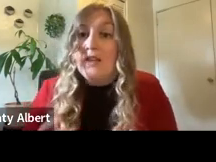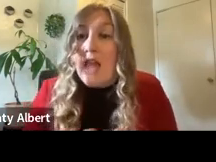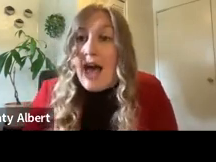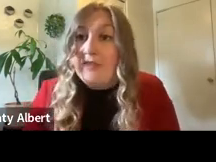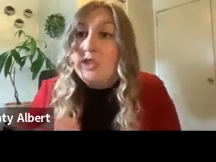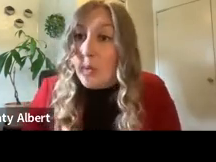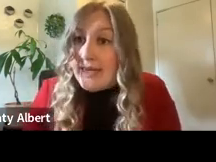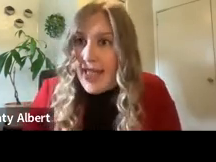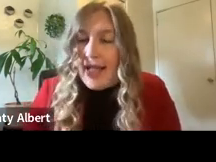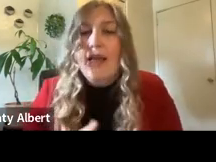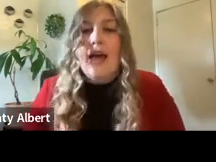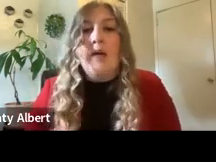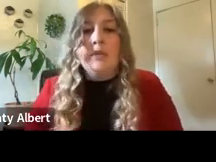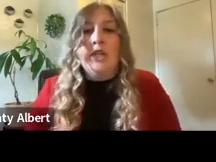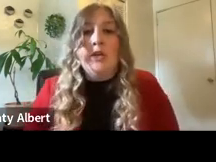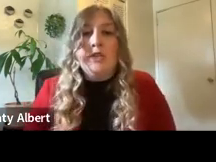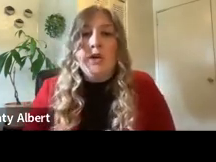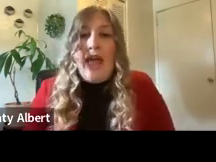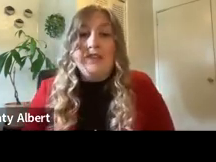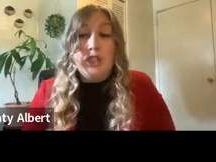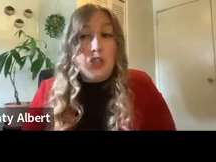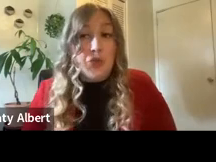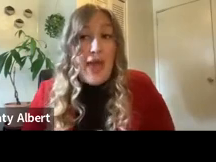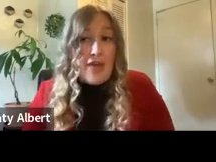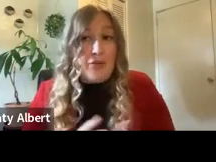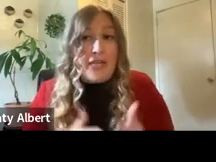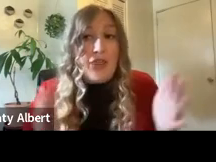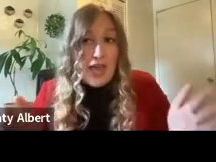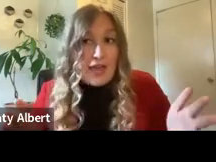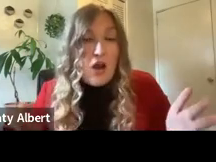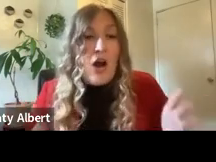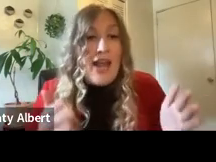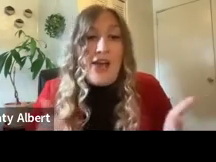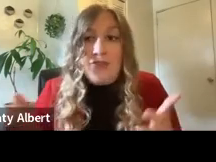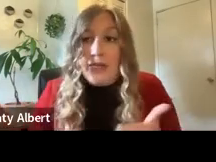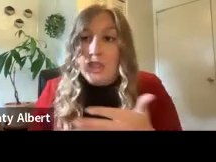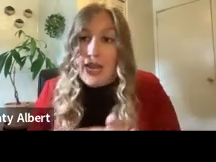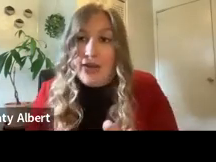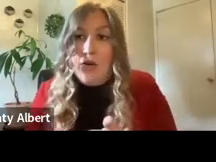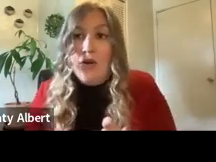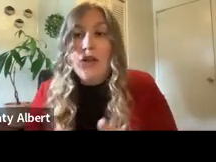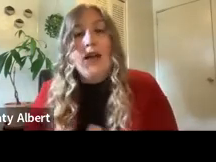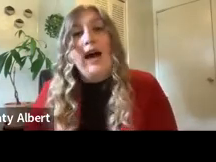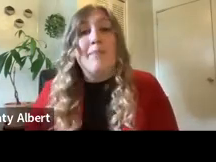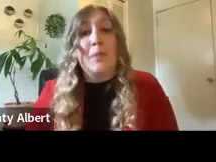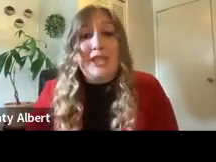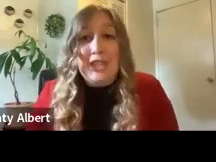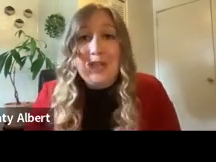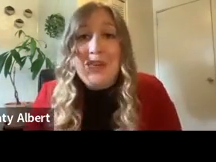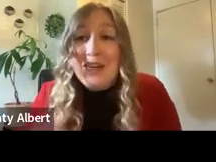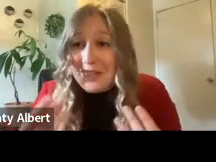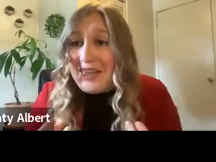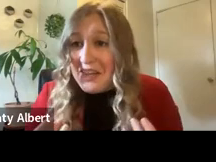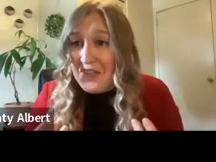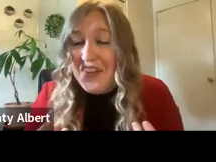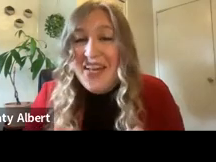bit of live tweeting. You don't have to do everything on every channel, which should